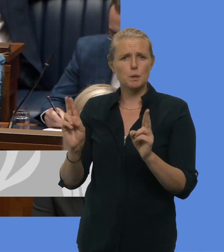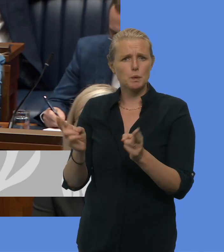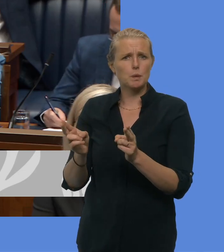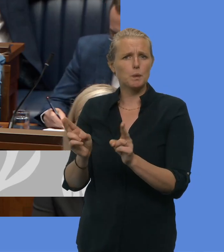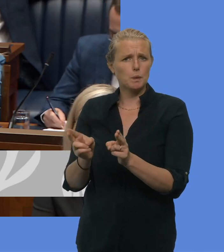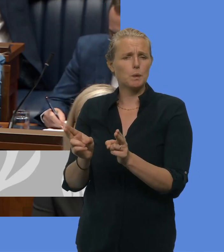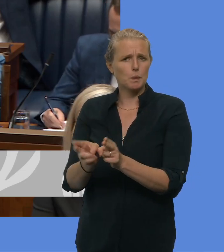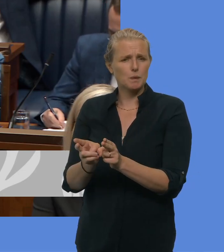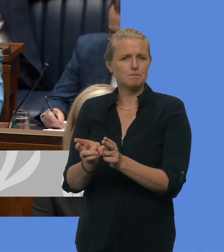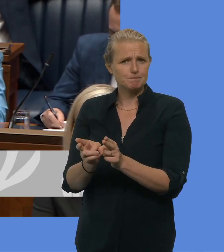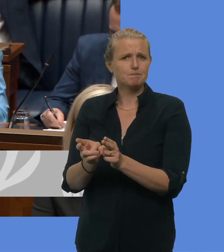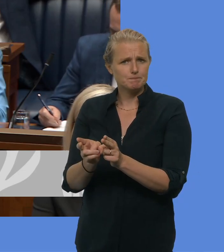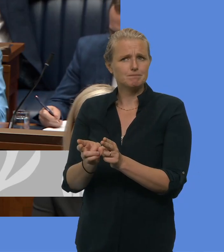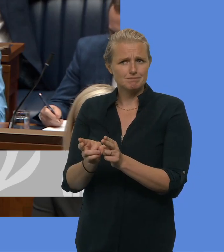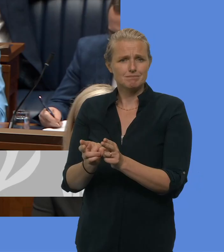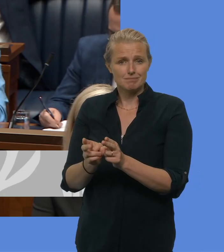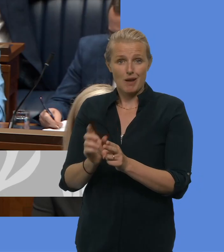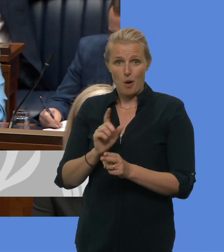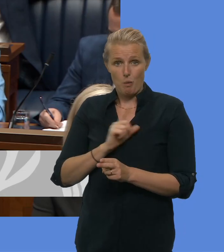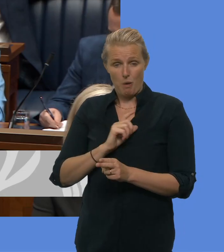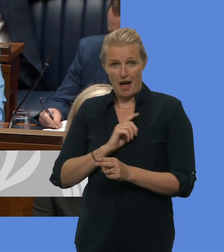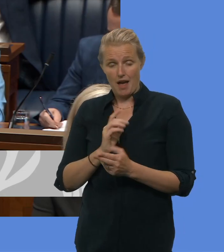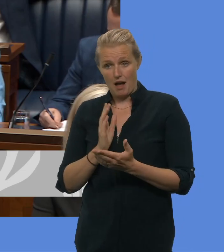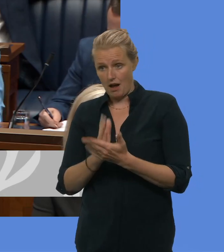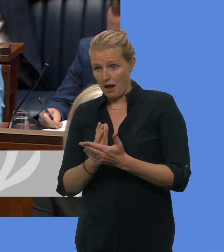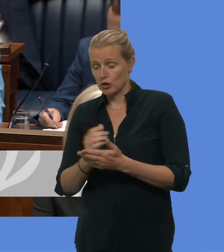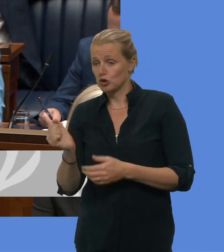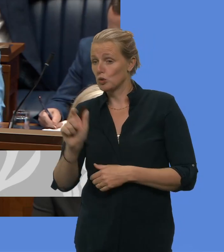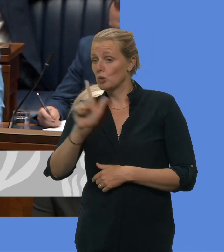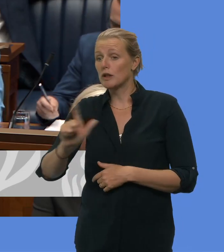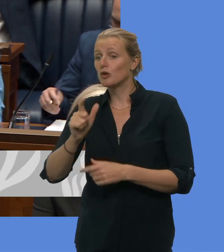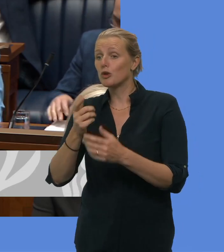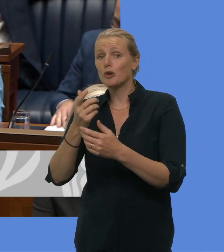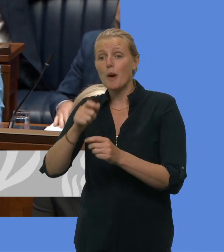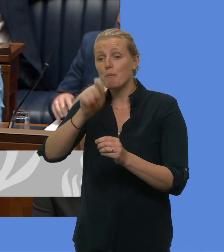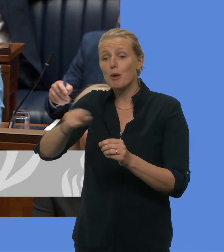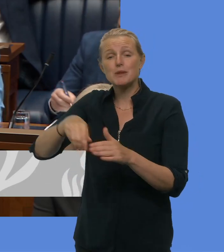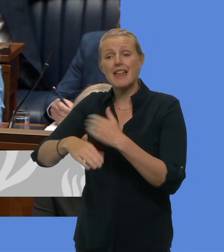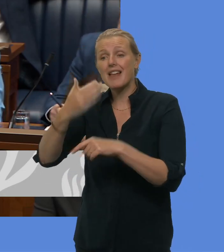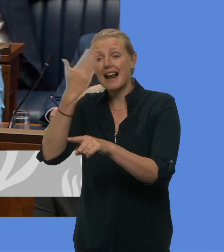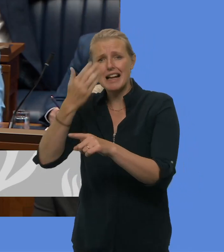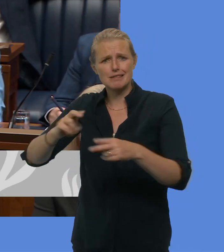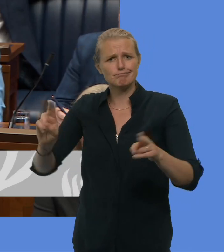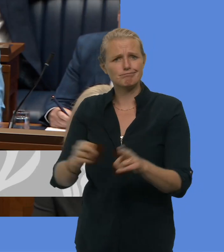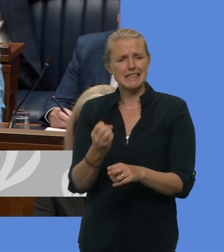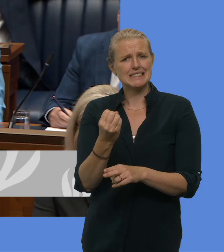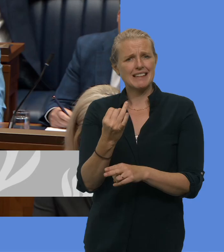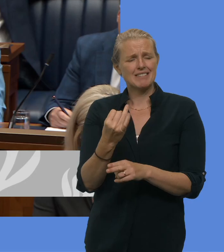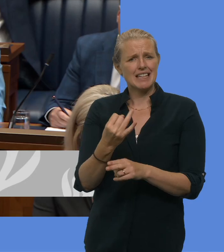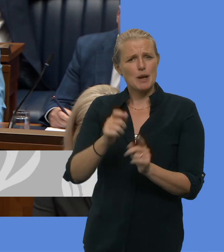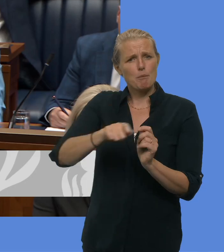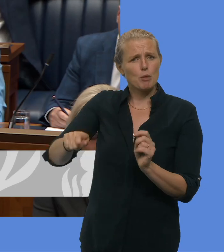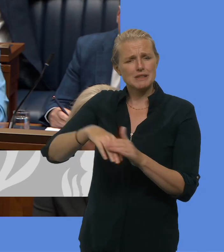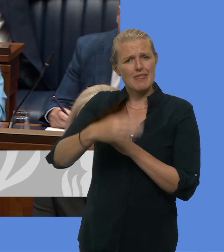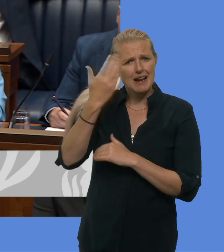with a 17 class enrolment band rather than the 22 class school which had been approved.